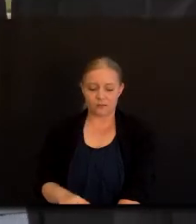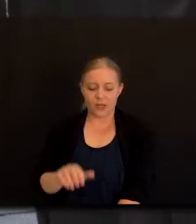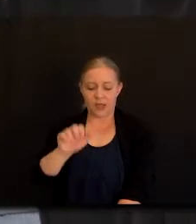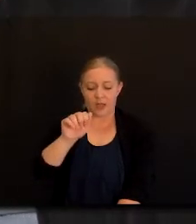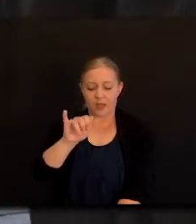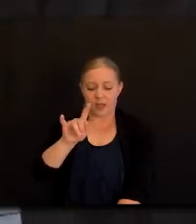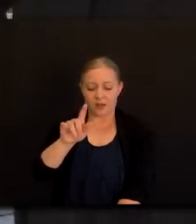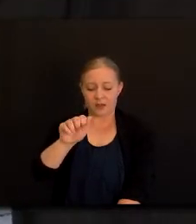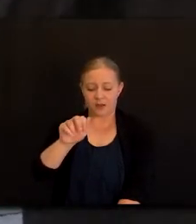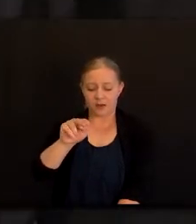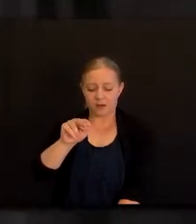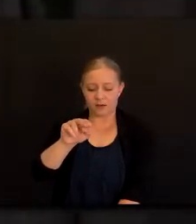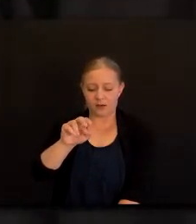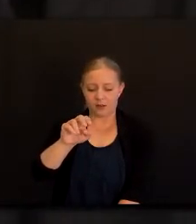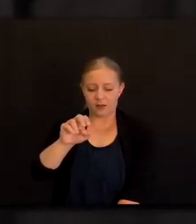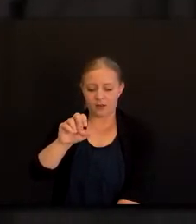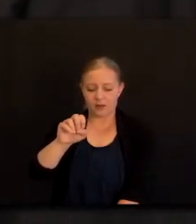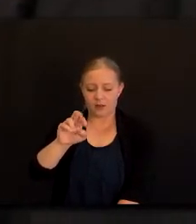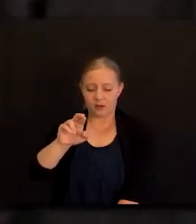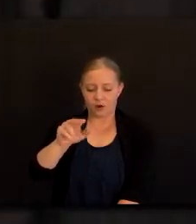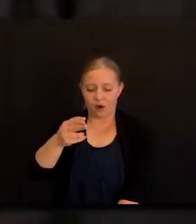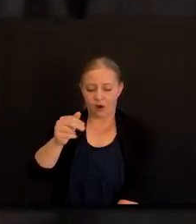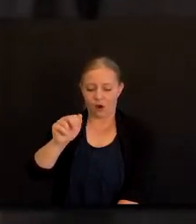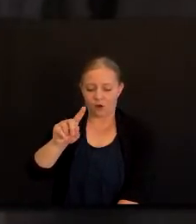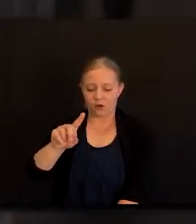Aiden J. Erhard.